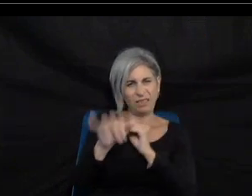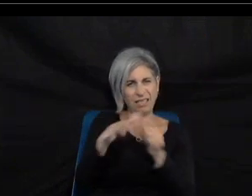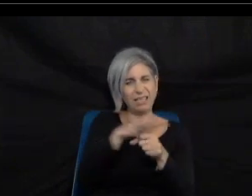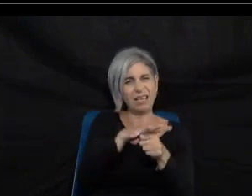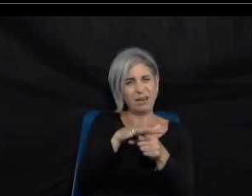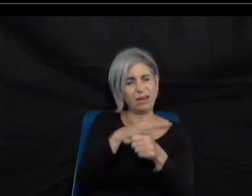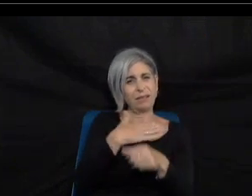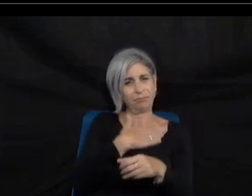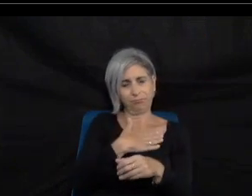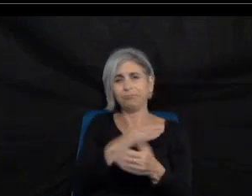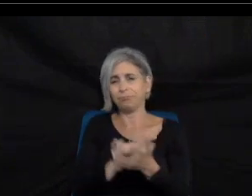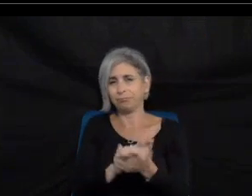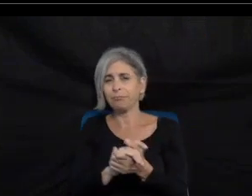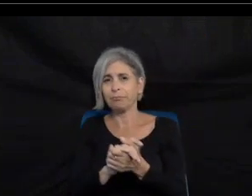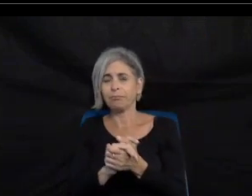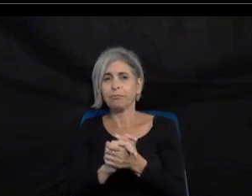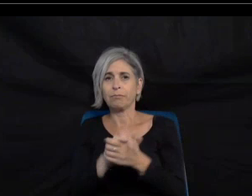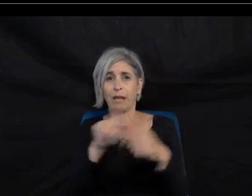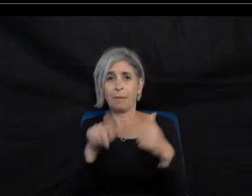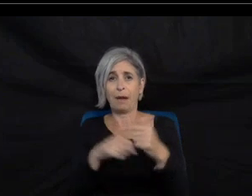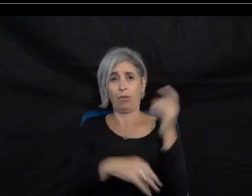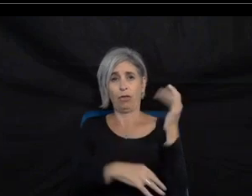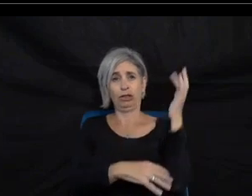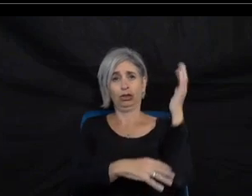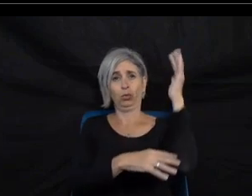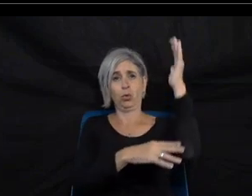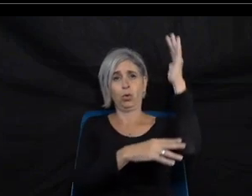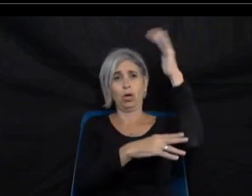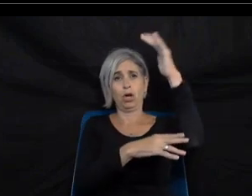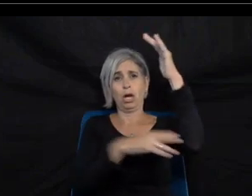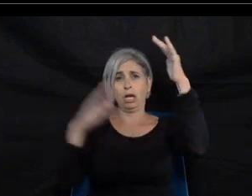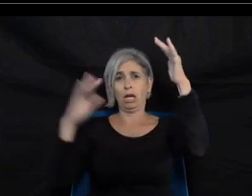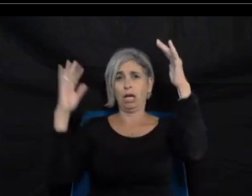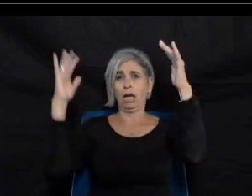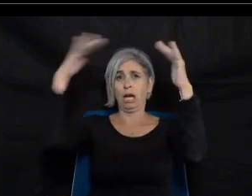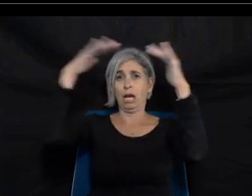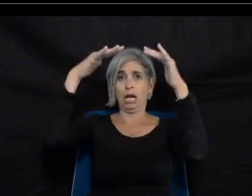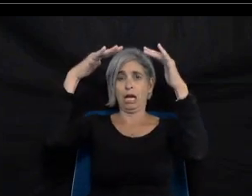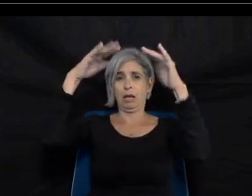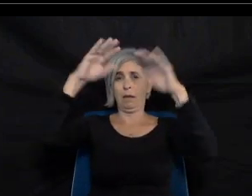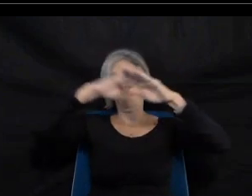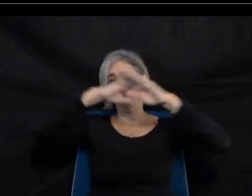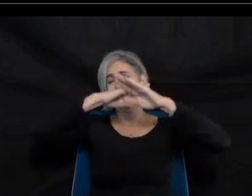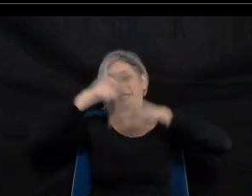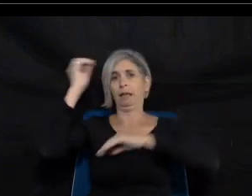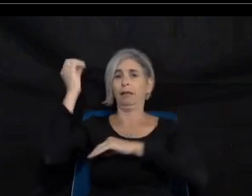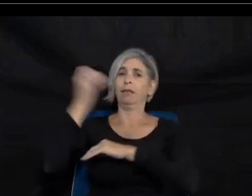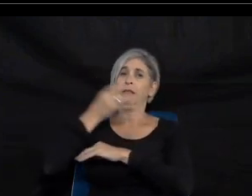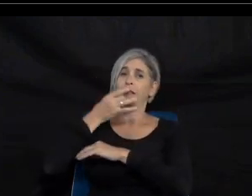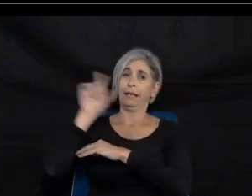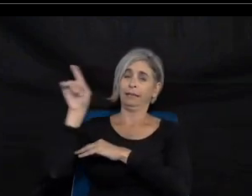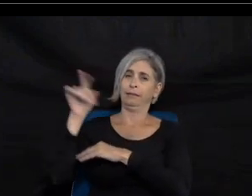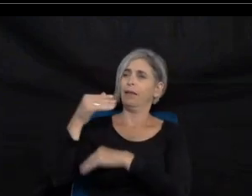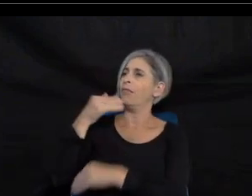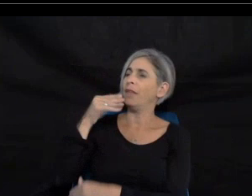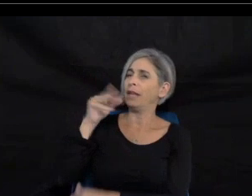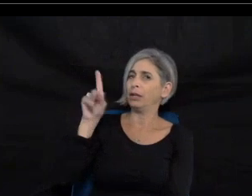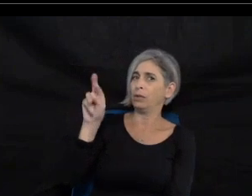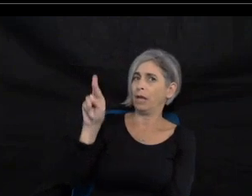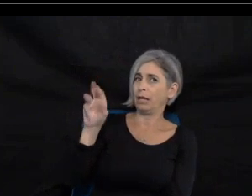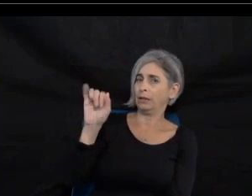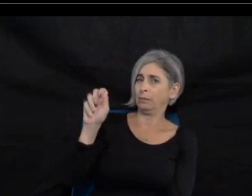area regarding the overgrown trees. Thank you. Thank you, Dr. Smith. And can I